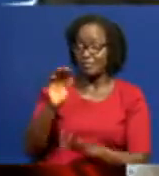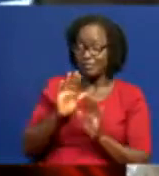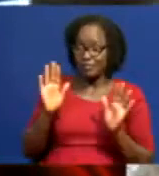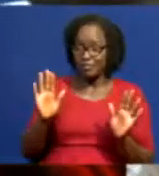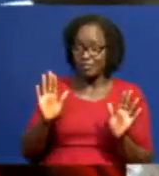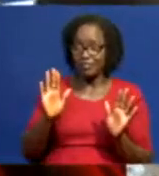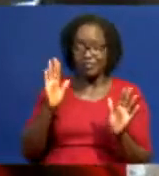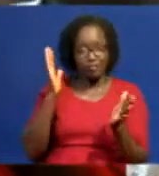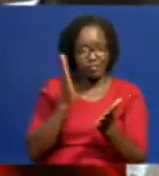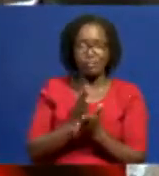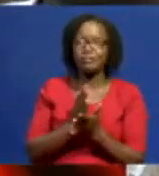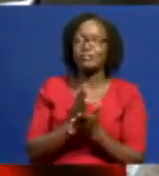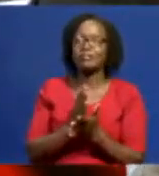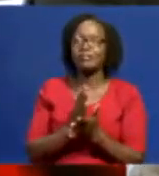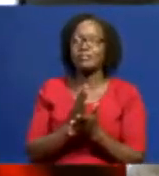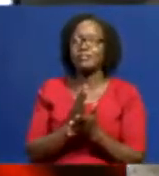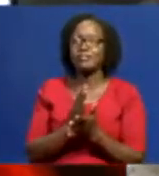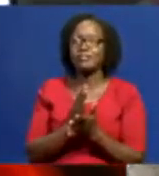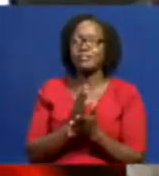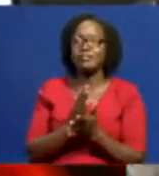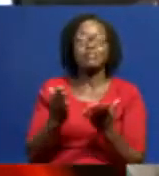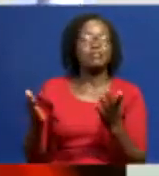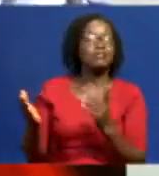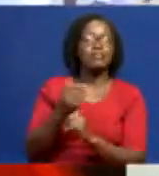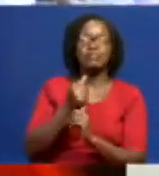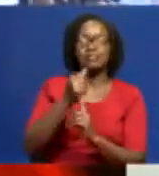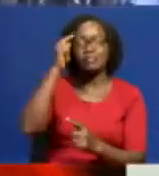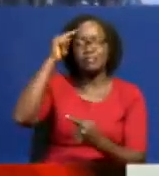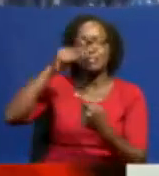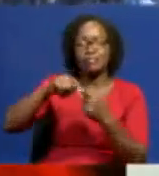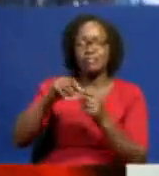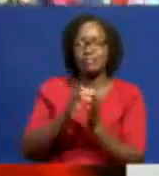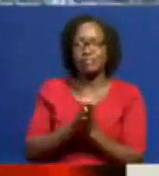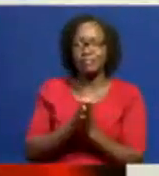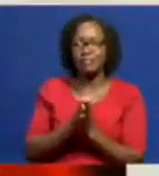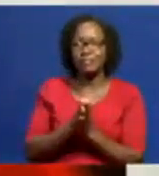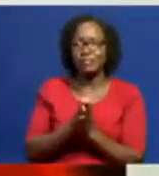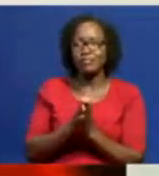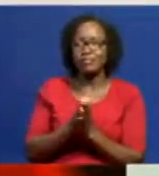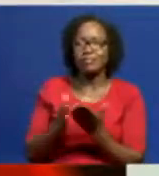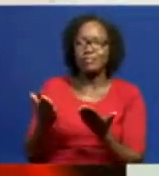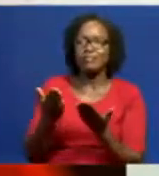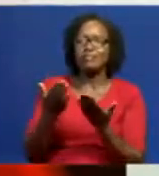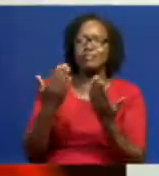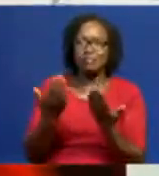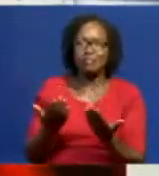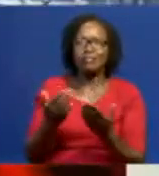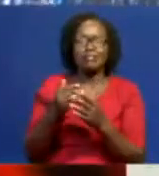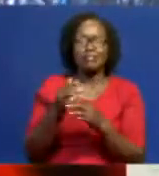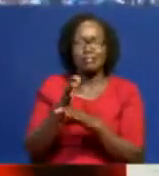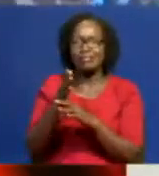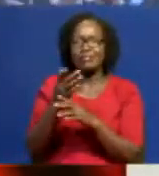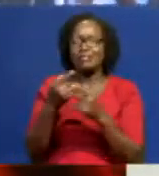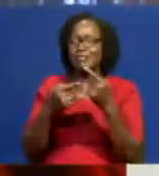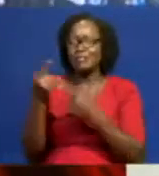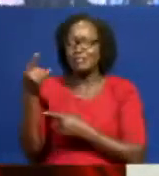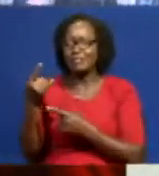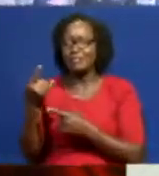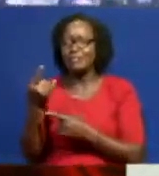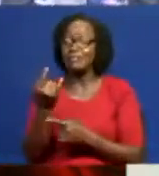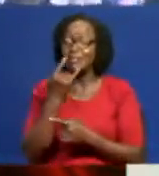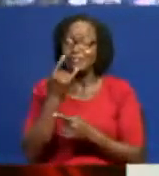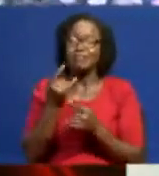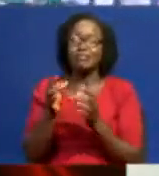And indeed, we have proved that there's an abundance of talent here, isn't it? Kogalo was forced to employ every trick in the game to beat a spirited Nyanza